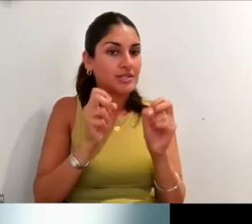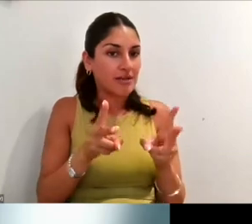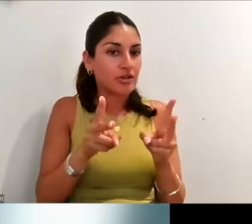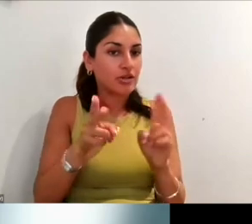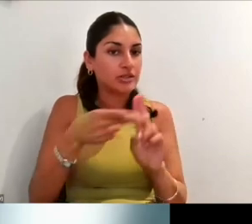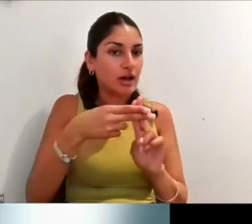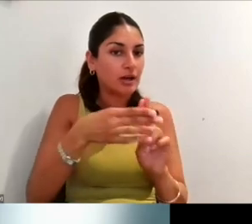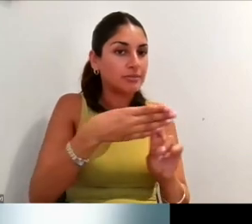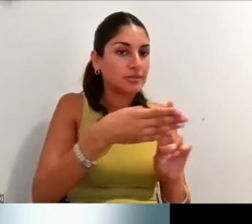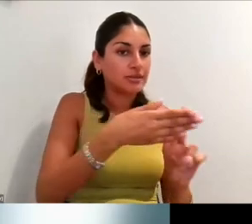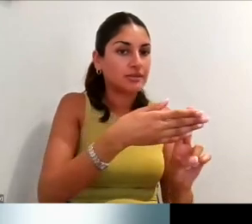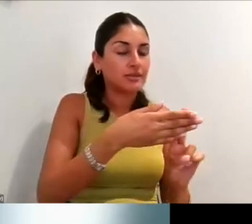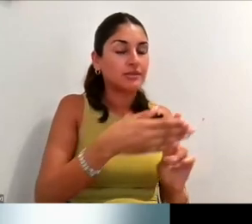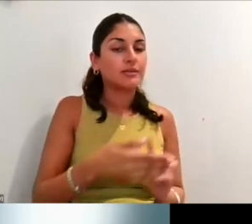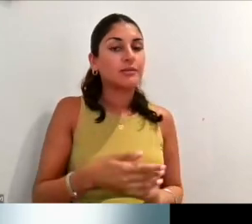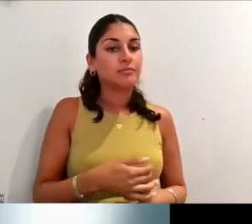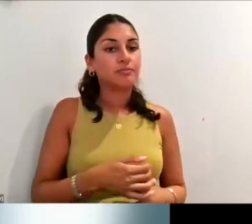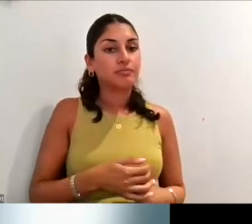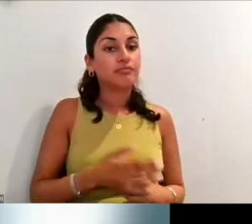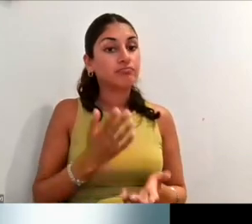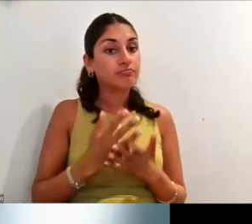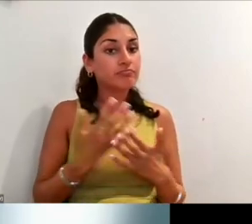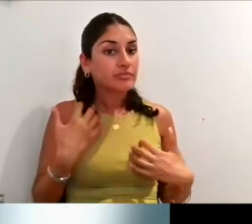really interesting because